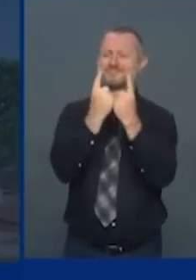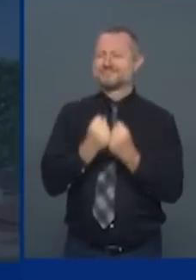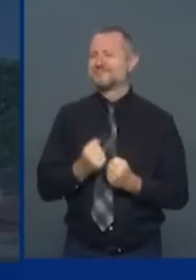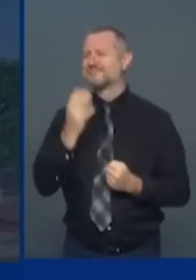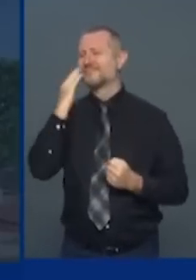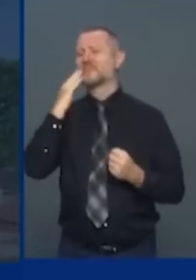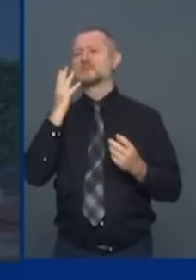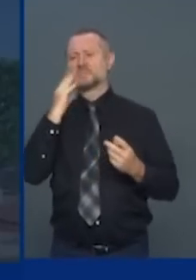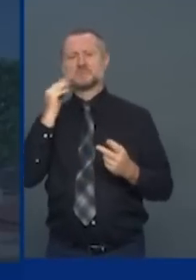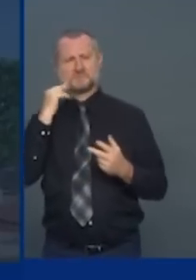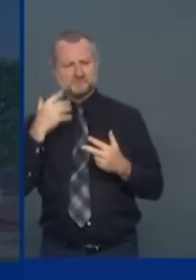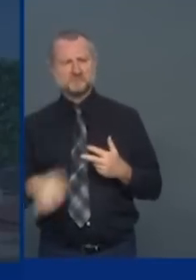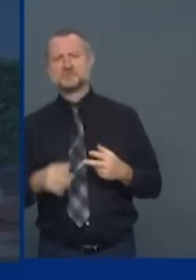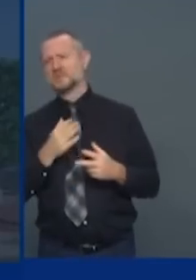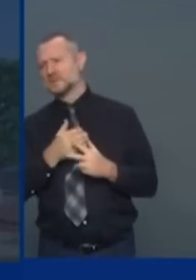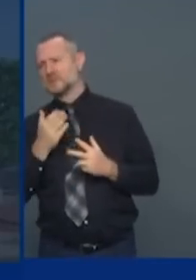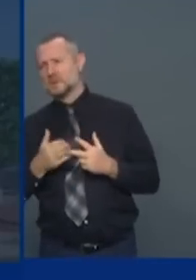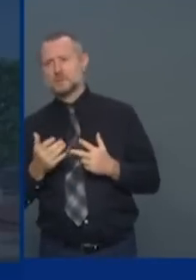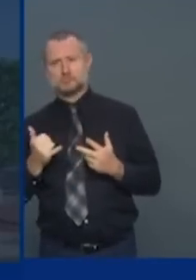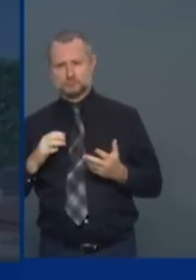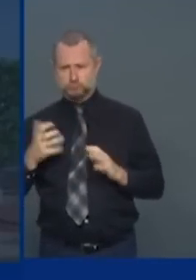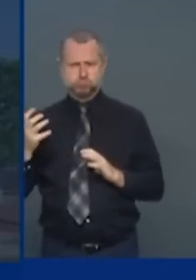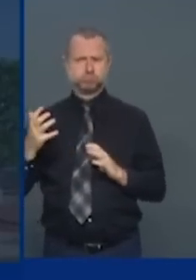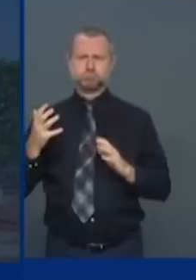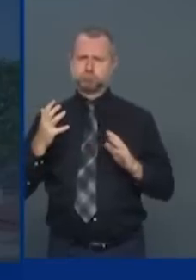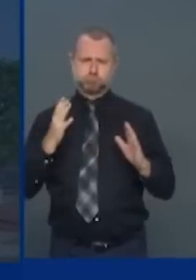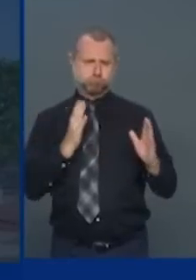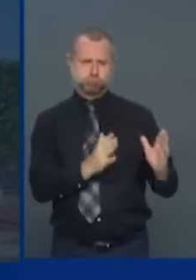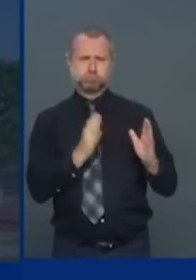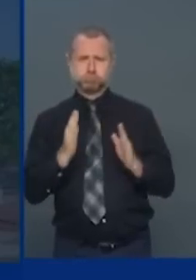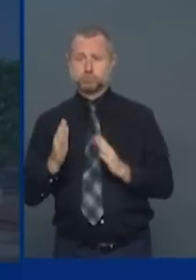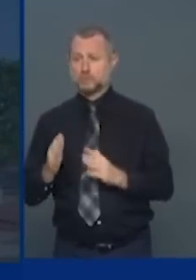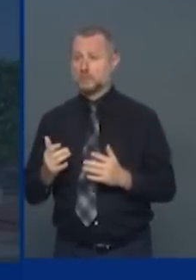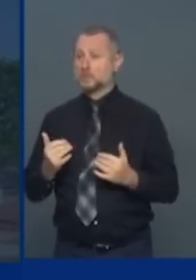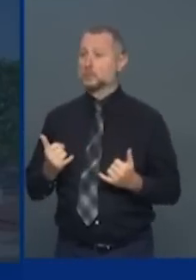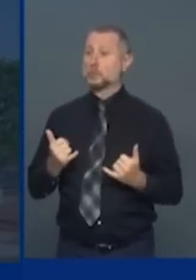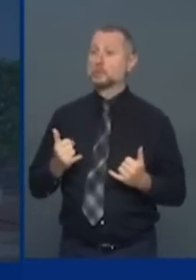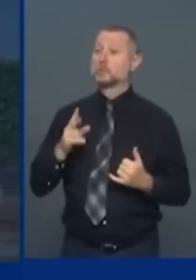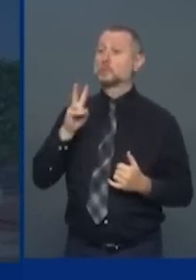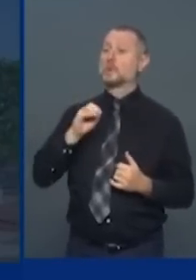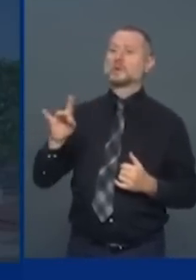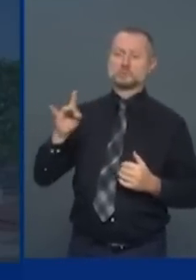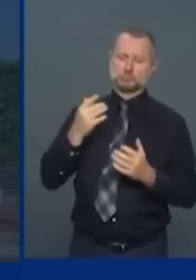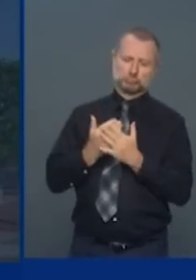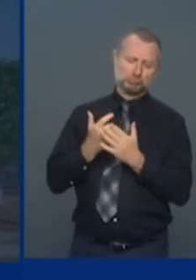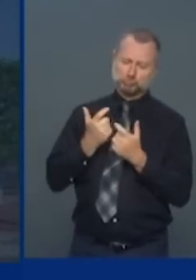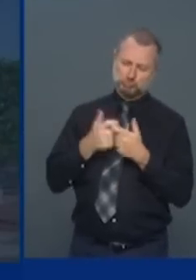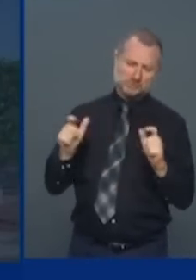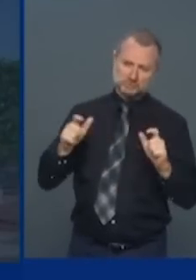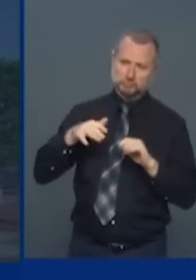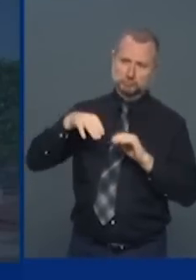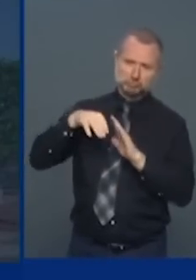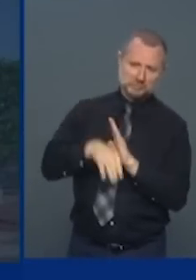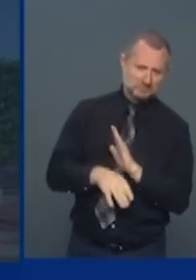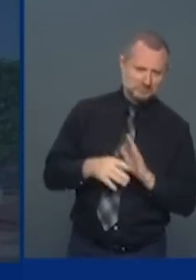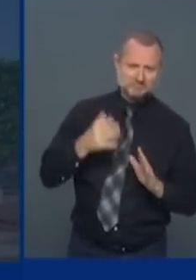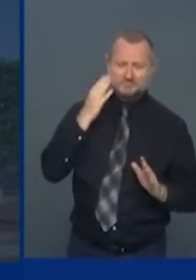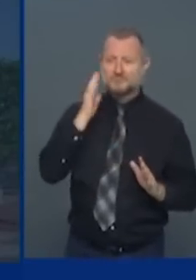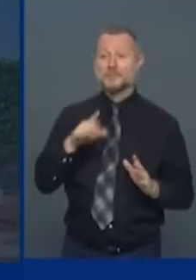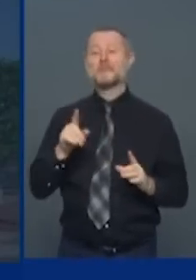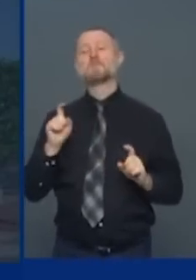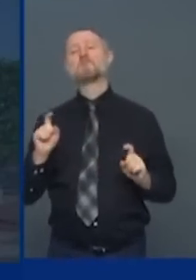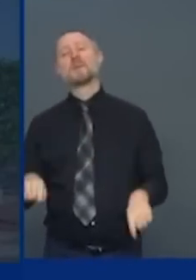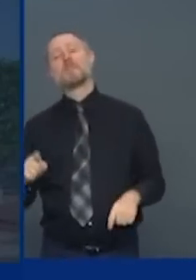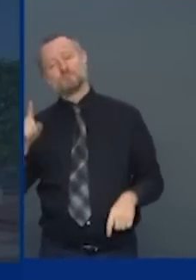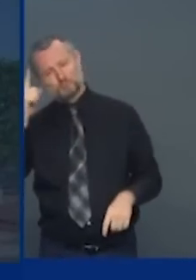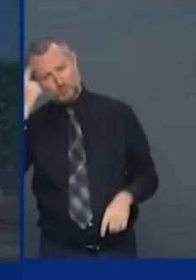it. It was a whole disruptive period. We went through the Great Recession, but we have to be smart. We have to be smart. We have to